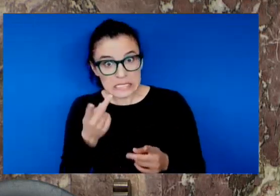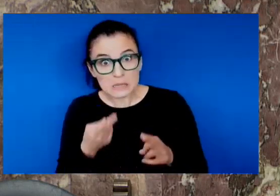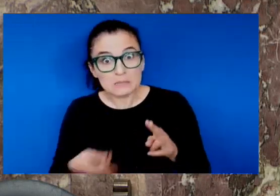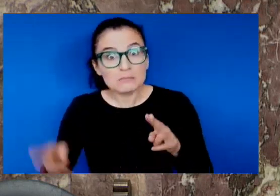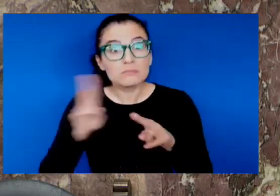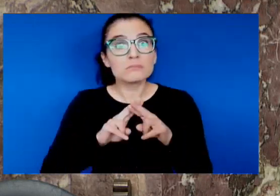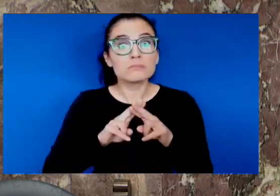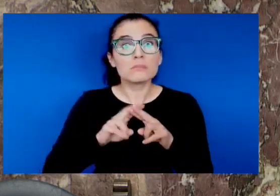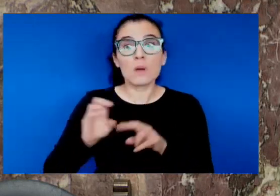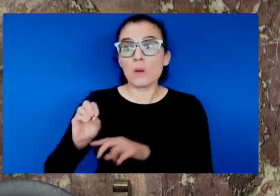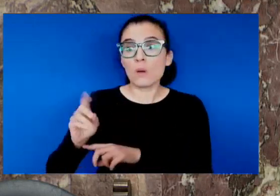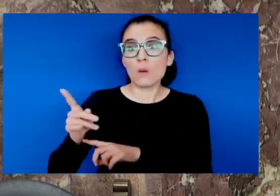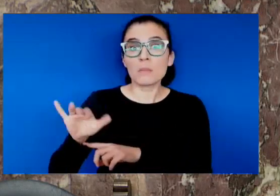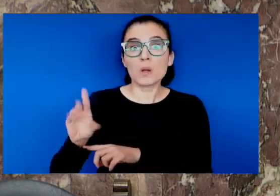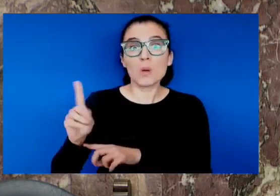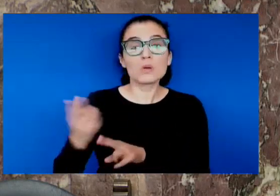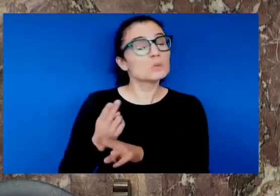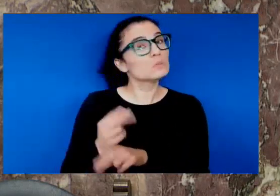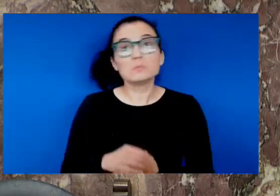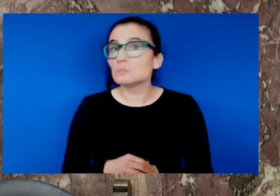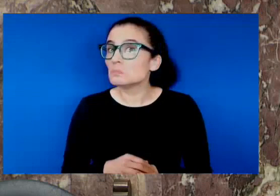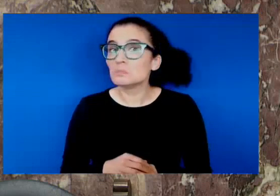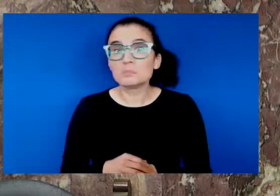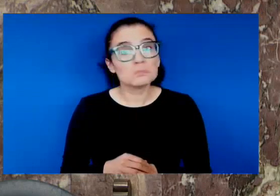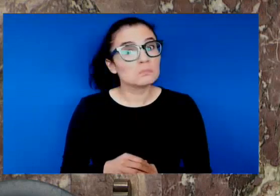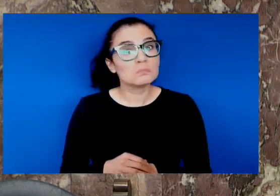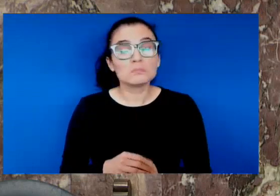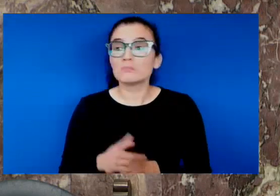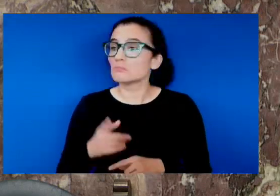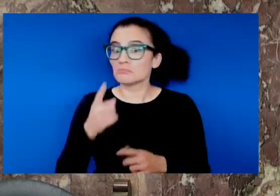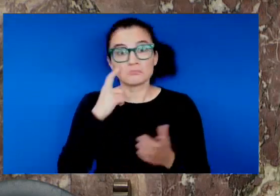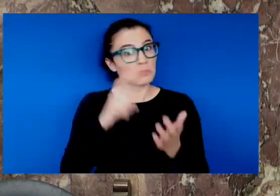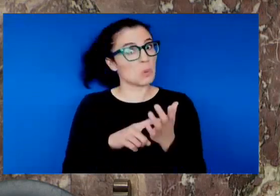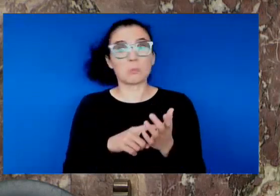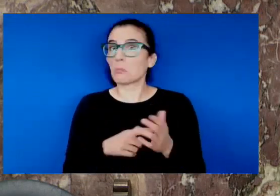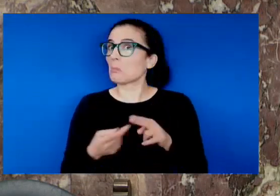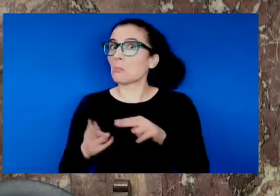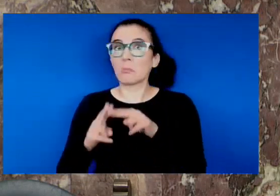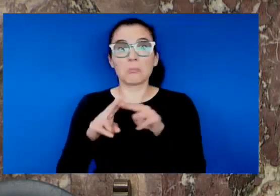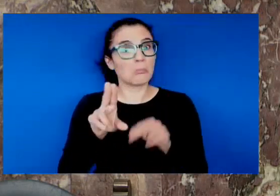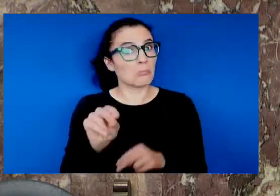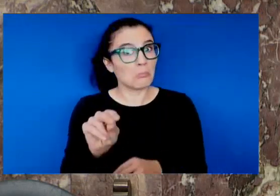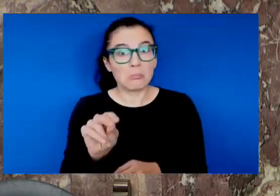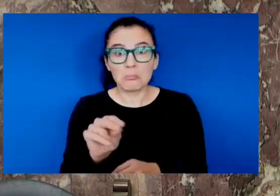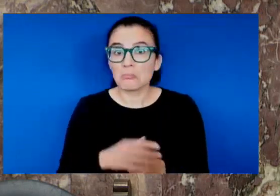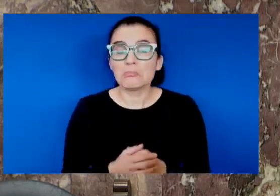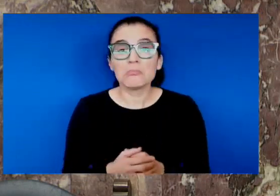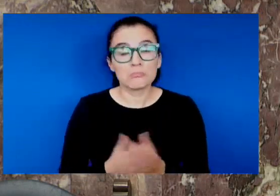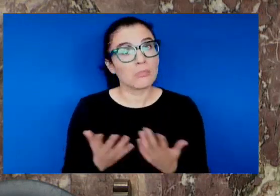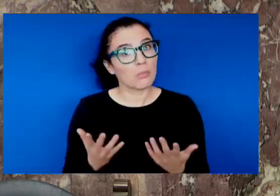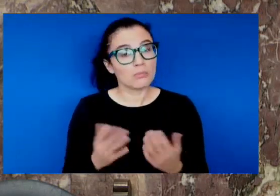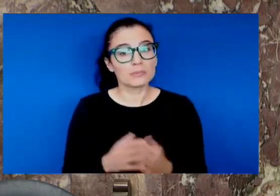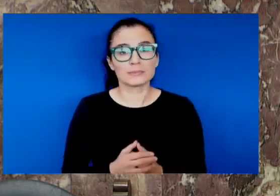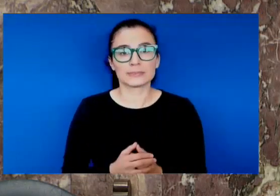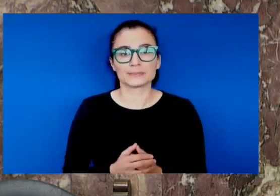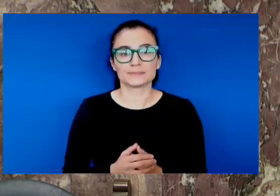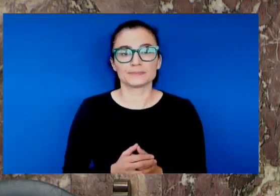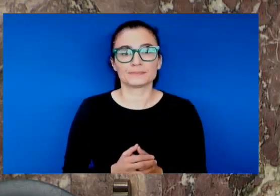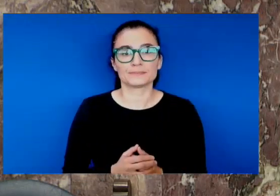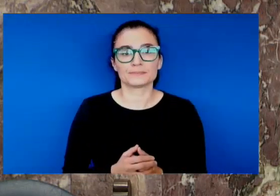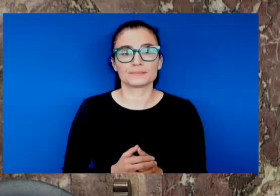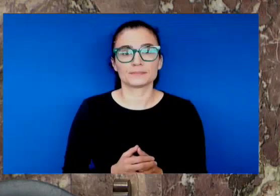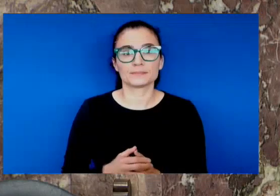youth, notwithstanding that, of course, we did see from the McCreary Adolescent Health Survey other concerns that